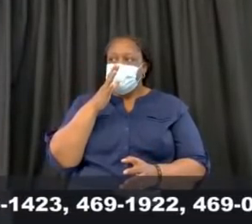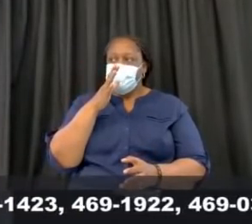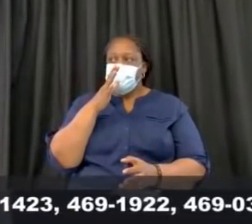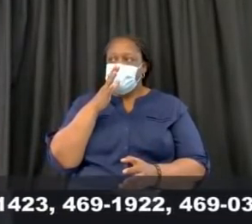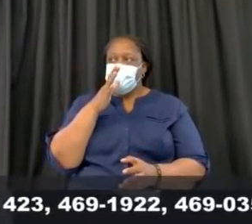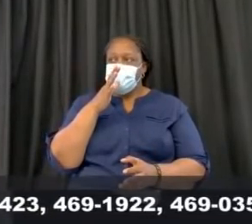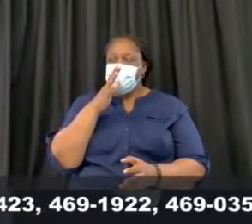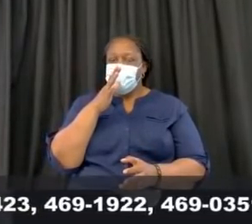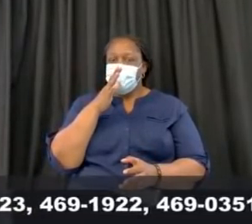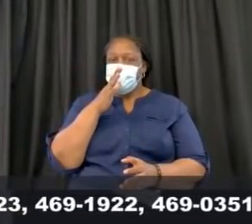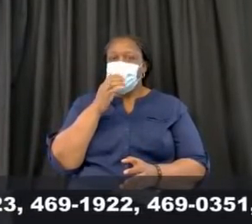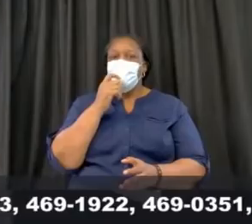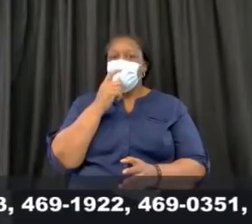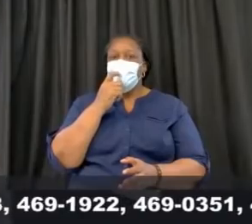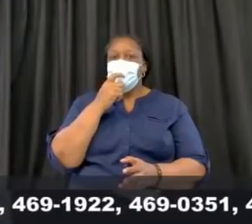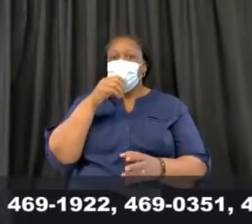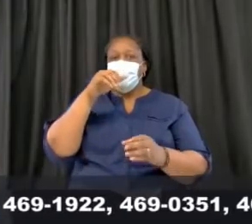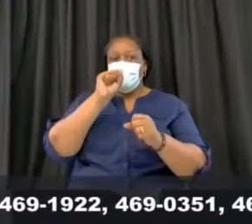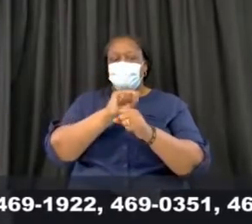are awake.